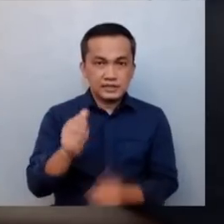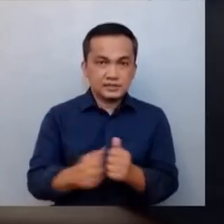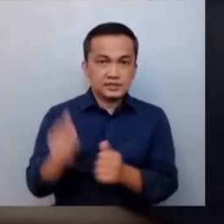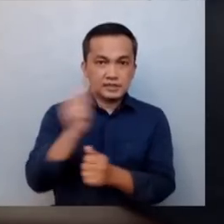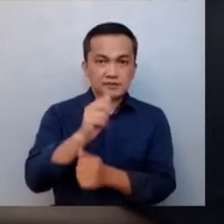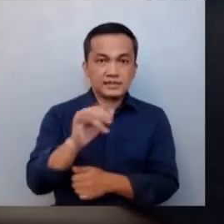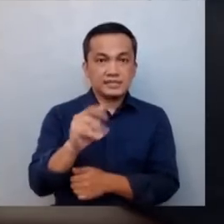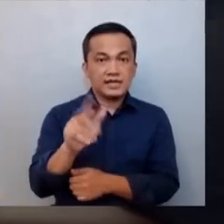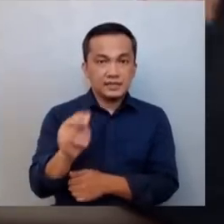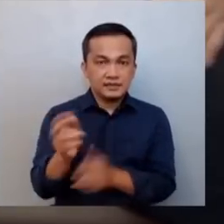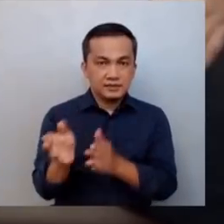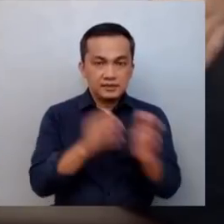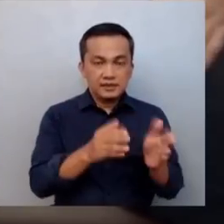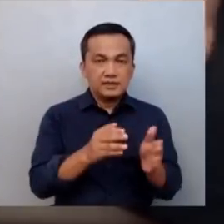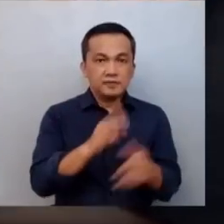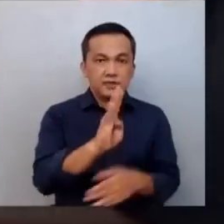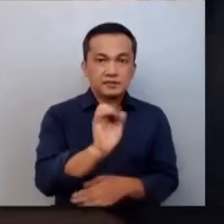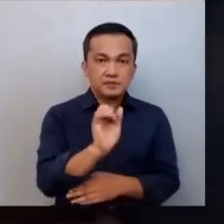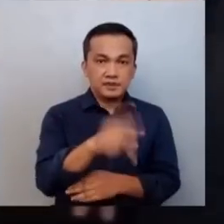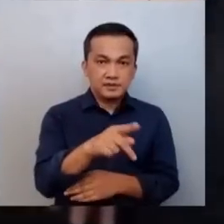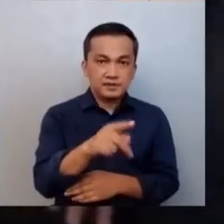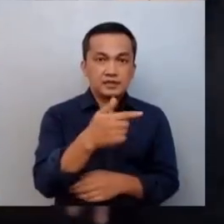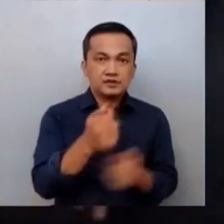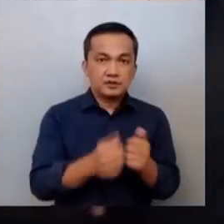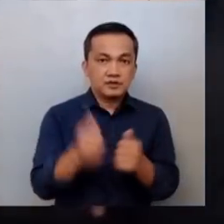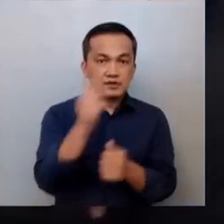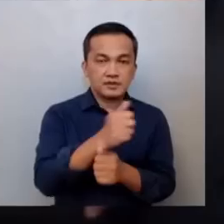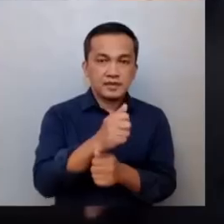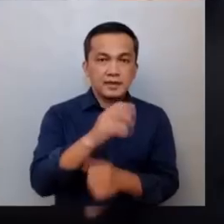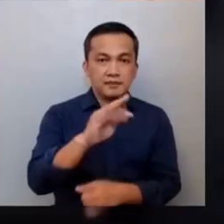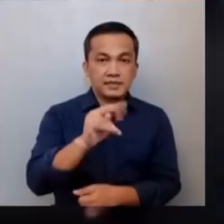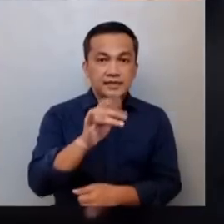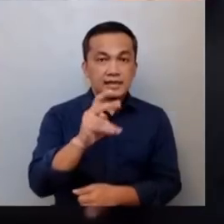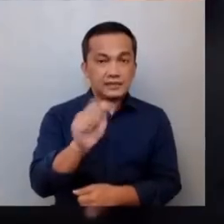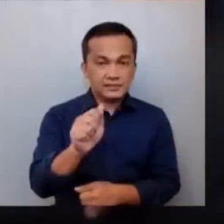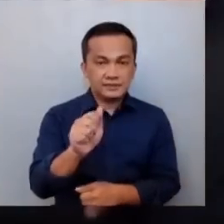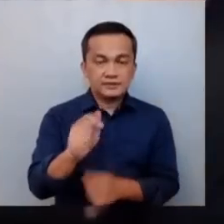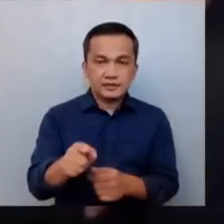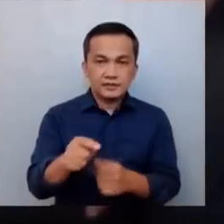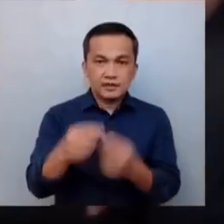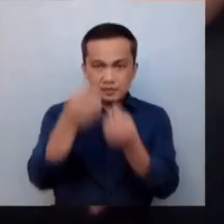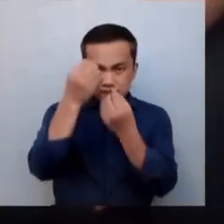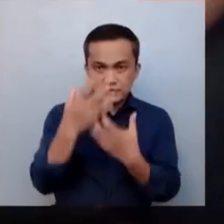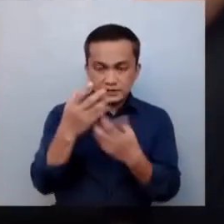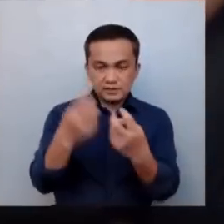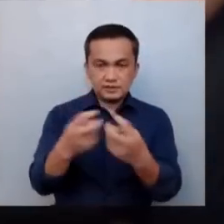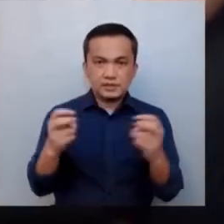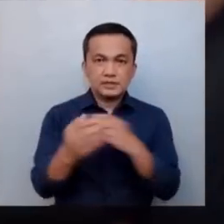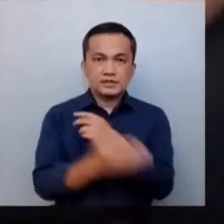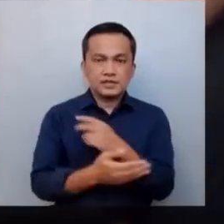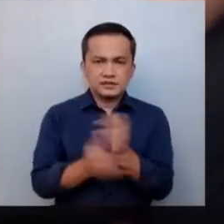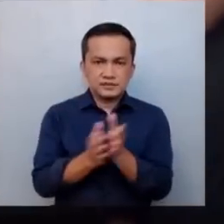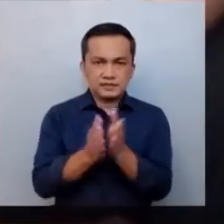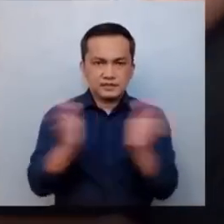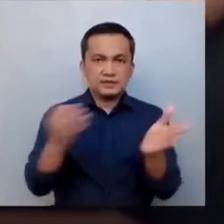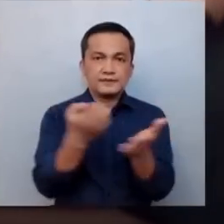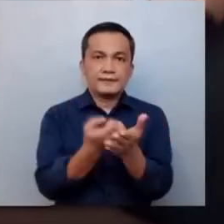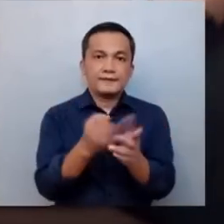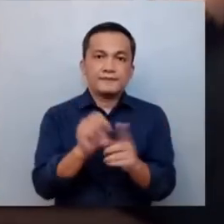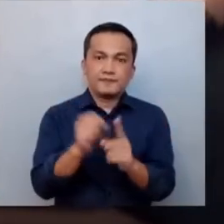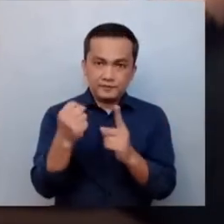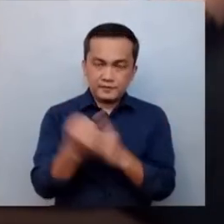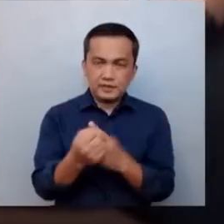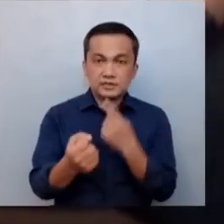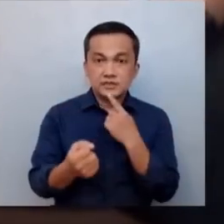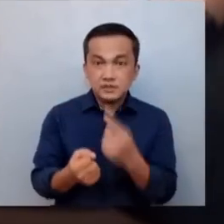Balisacan, and Banco Central ng Pilipinas Governor Felipe Medalla to brief the cabinet on the country's general economic situation, saying